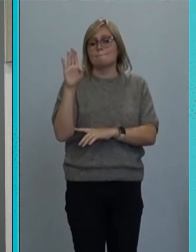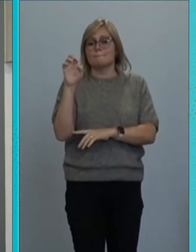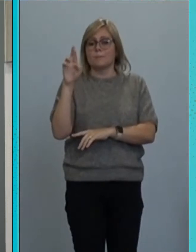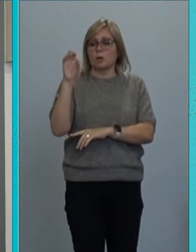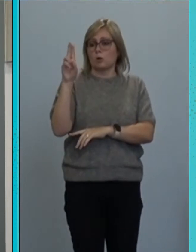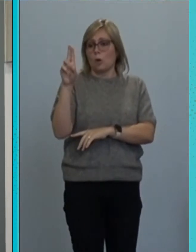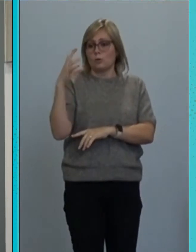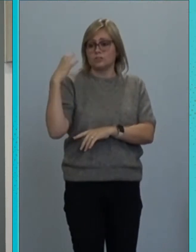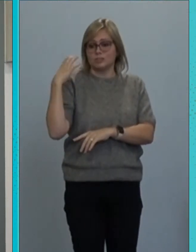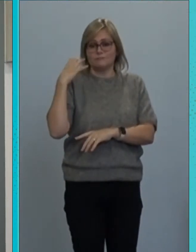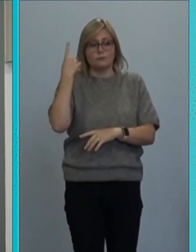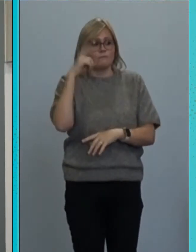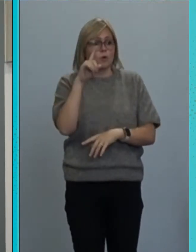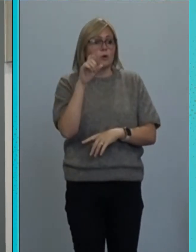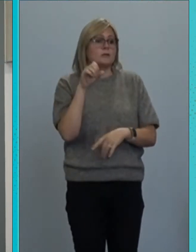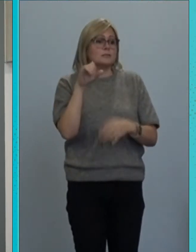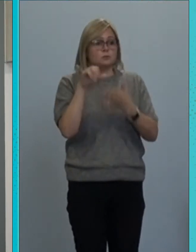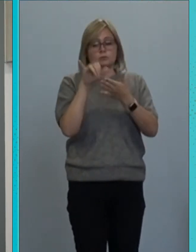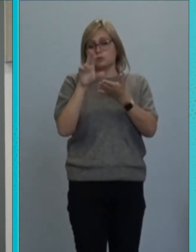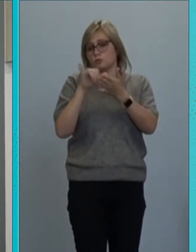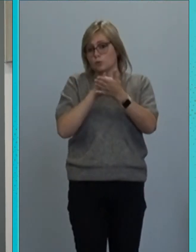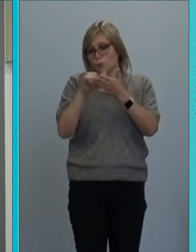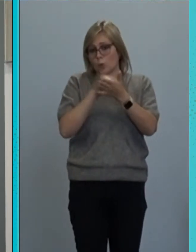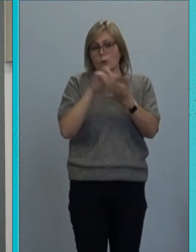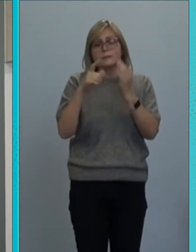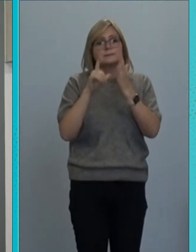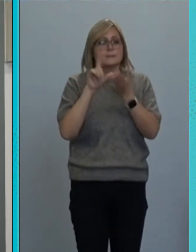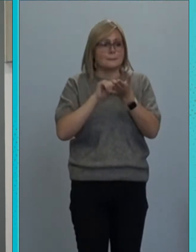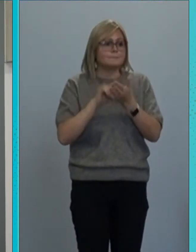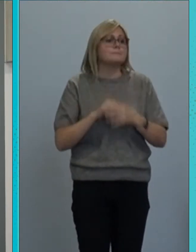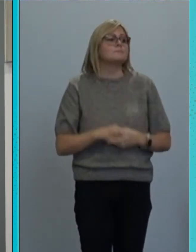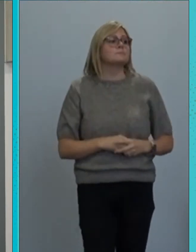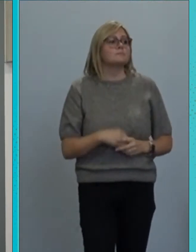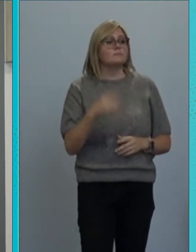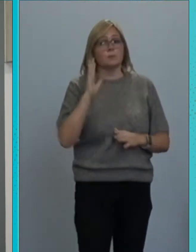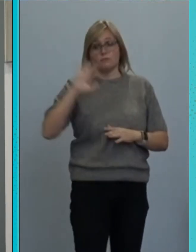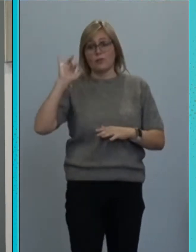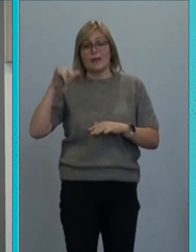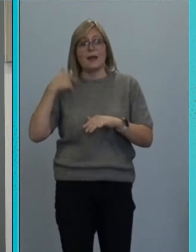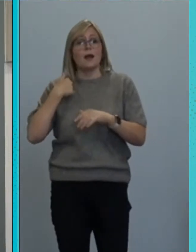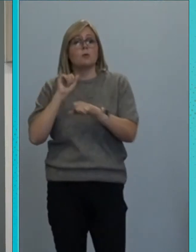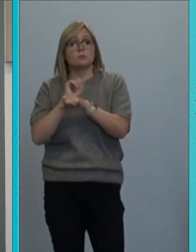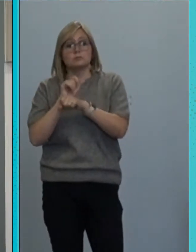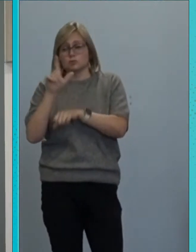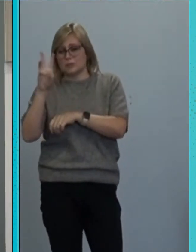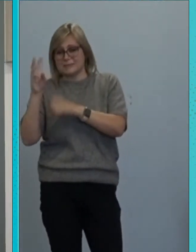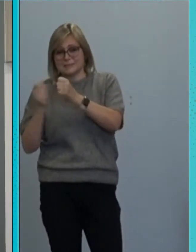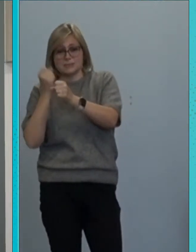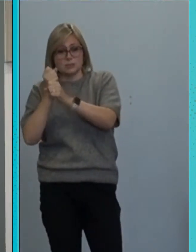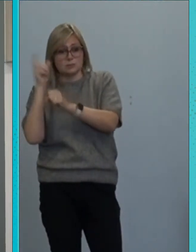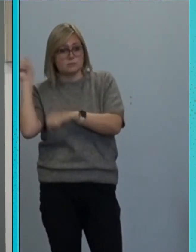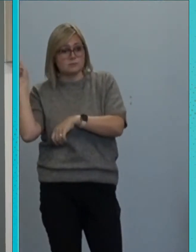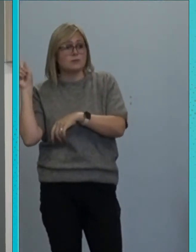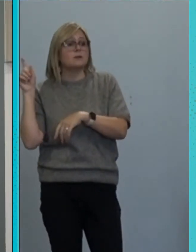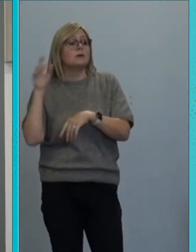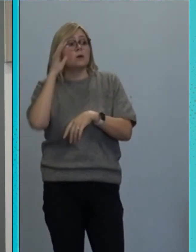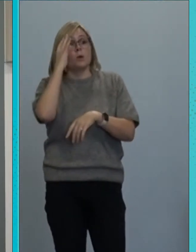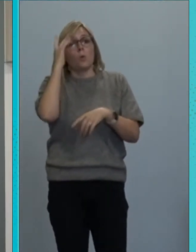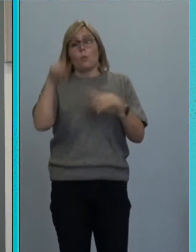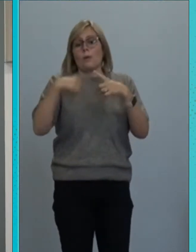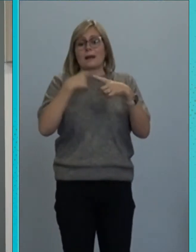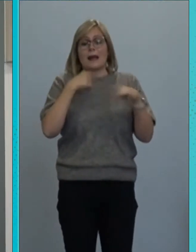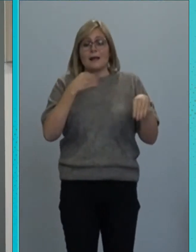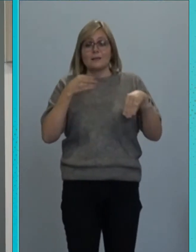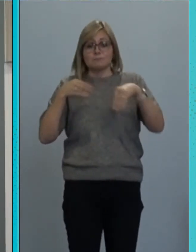Before that, I lived overseas for 26 years. When I left America, Ronald Reagan was